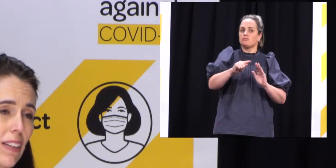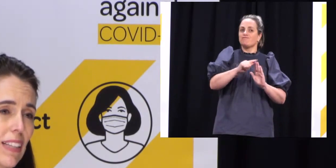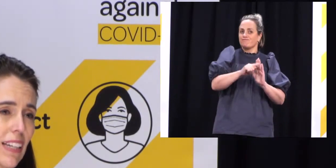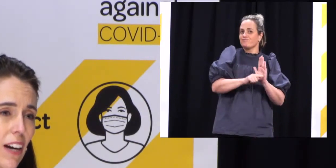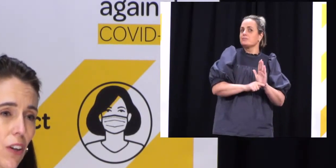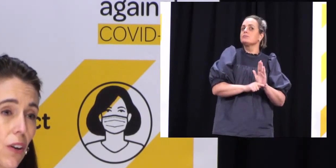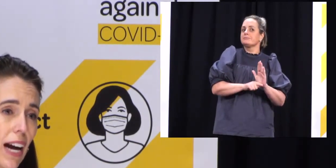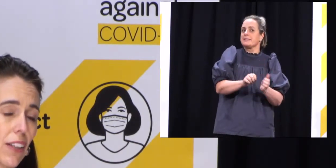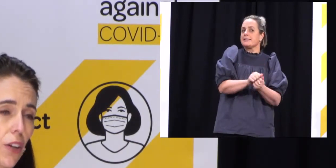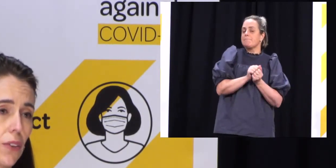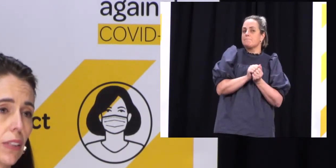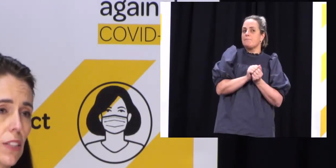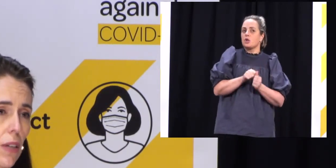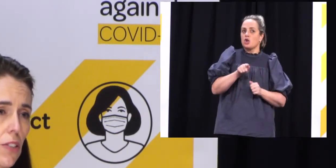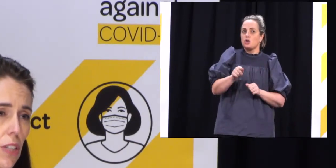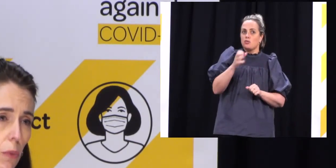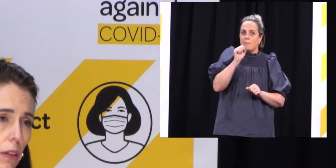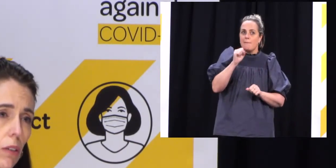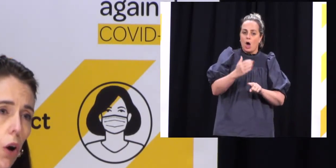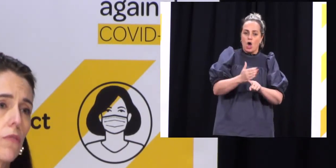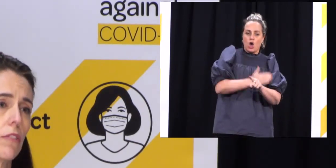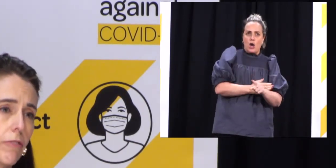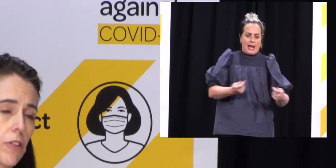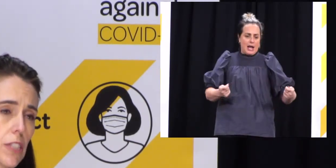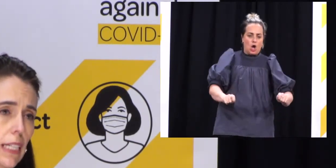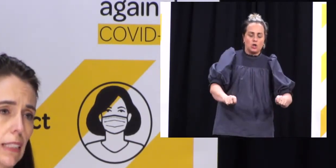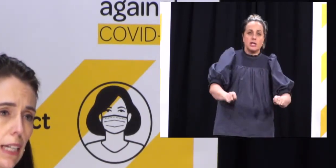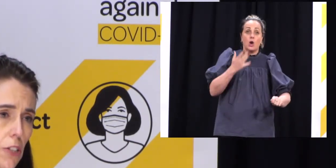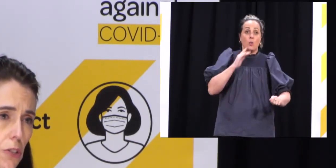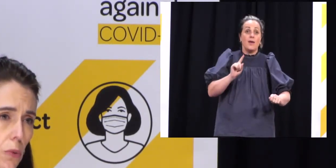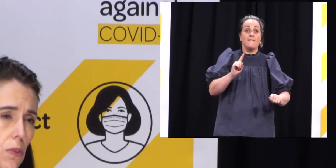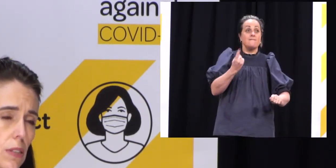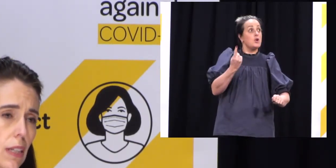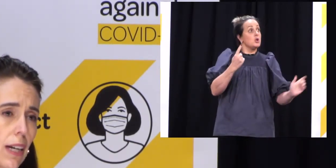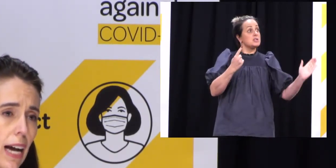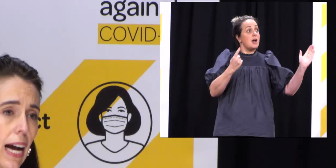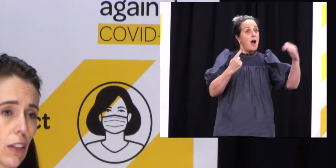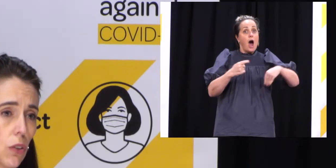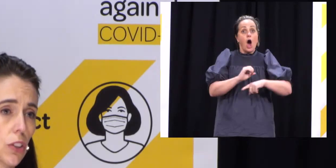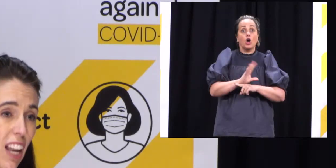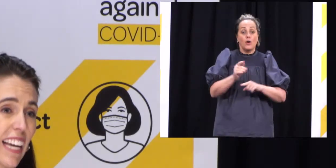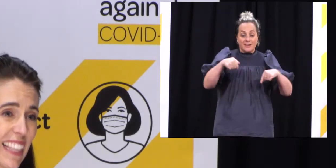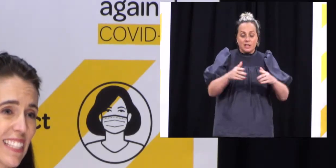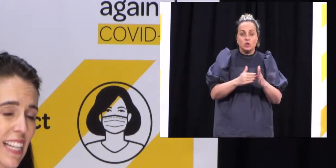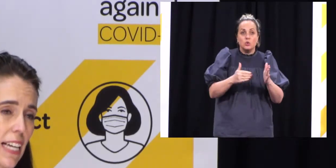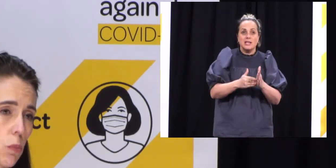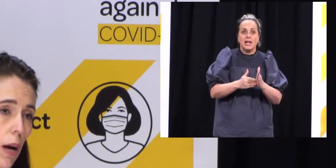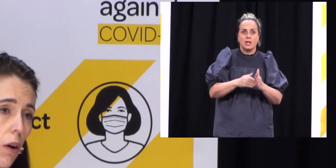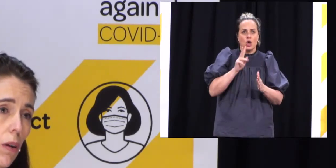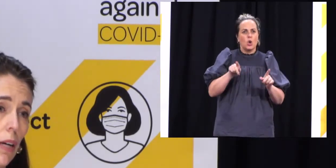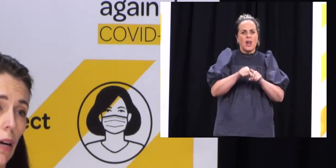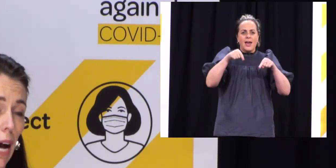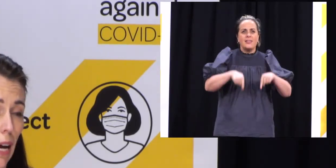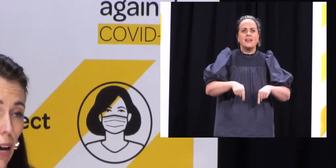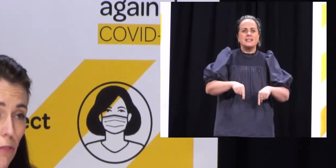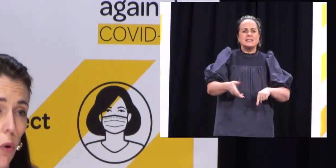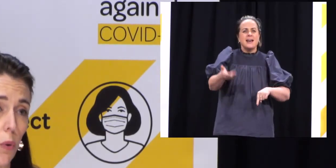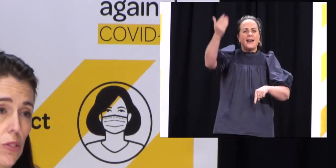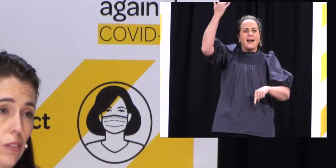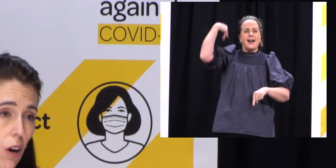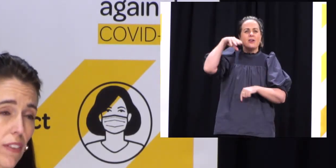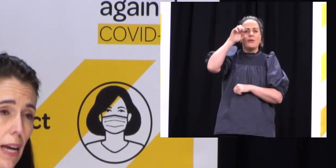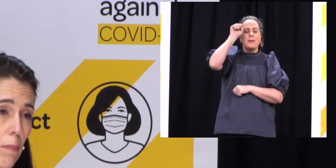You'll remember that our Go Hard, Go Early strategy when COVID first entered our shores looked like this as well.